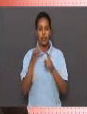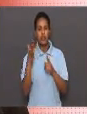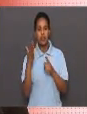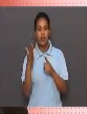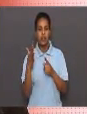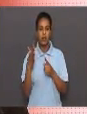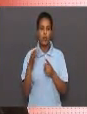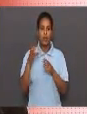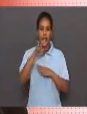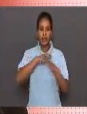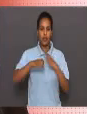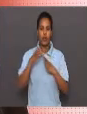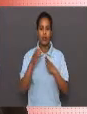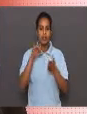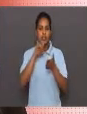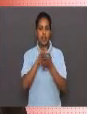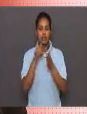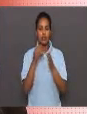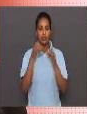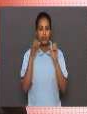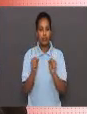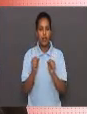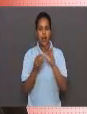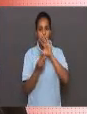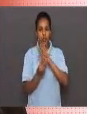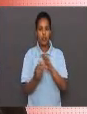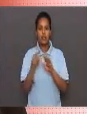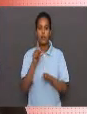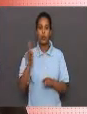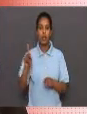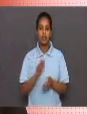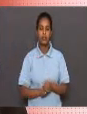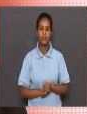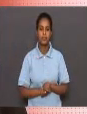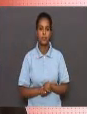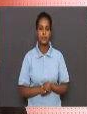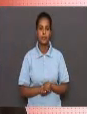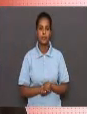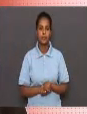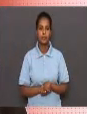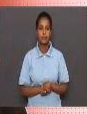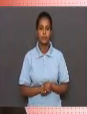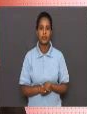type of electrode that could affect the product.